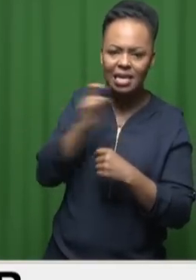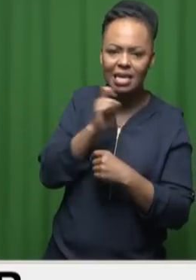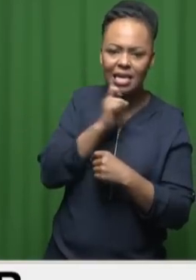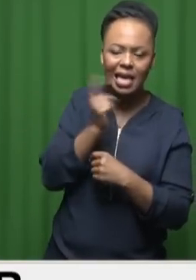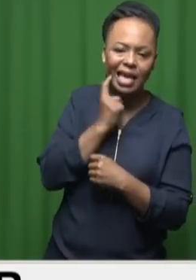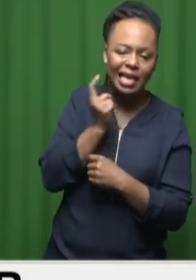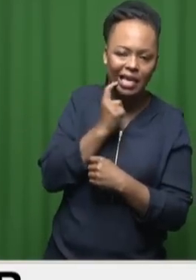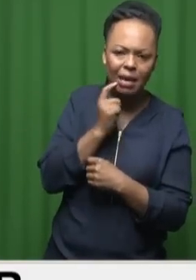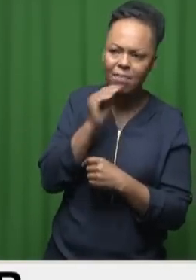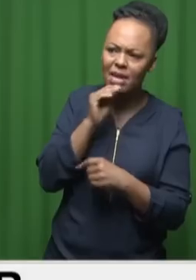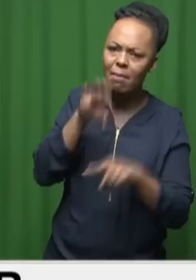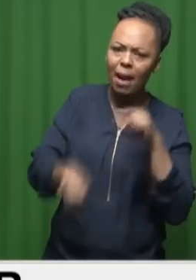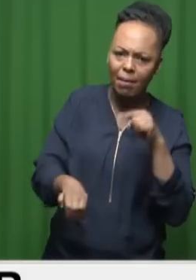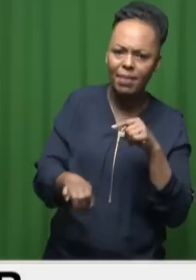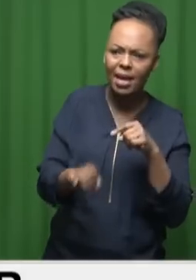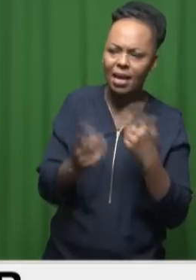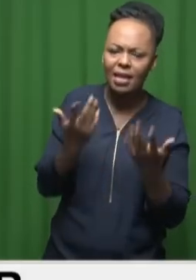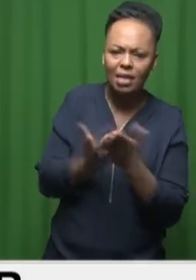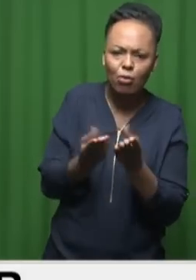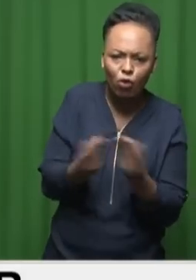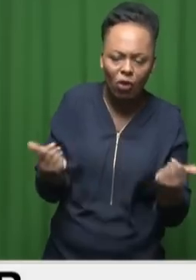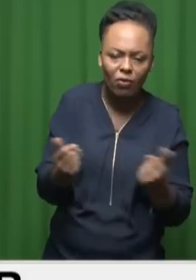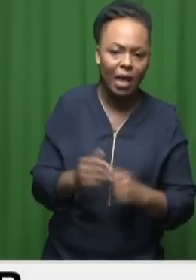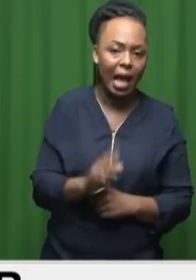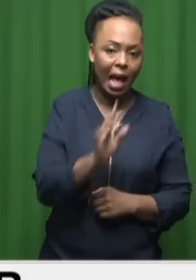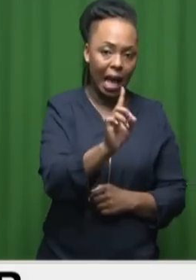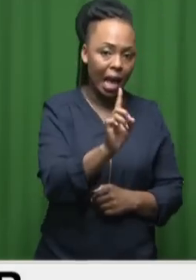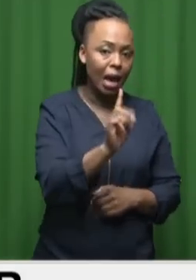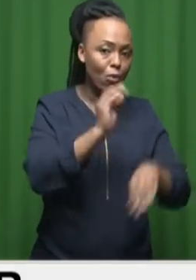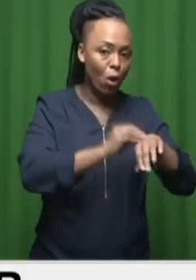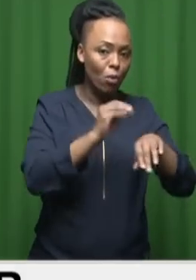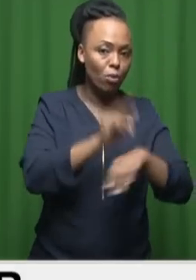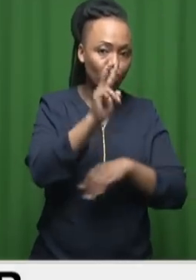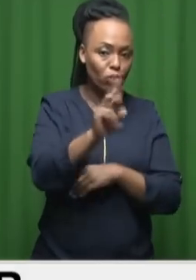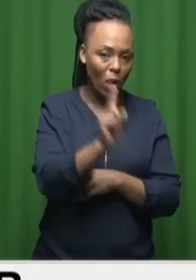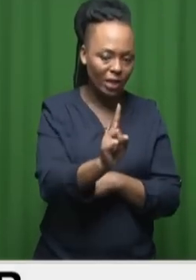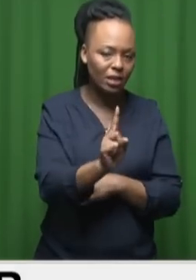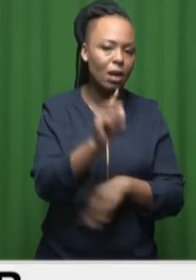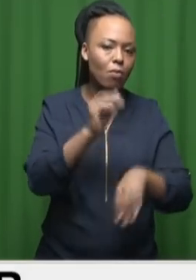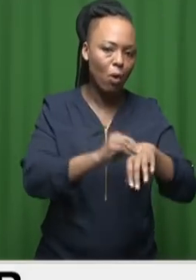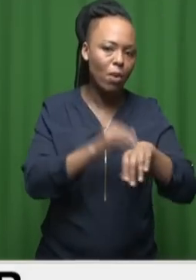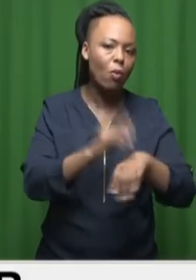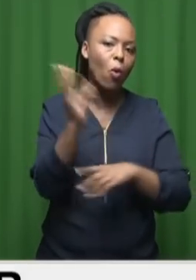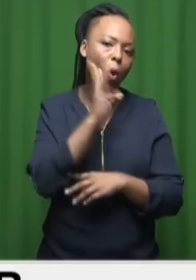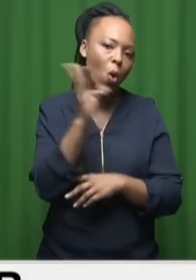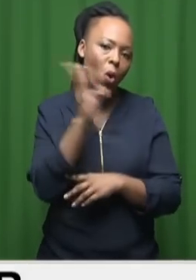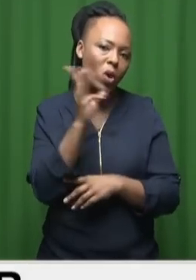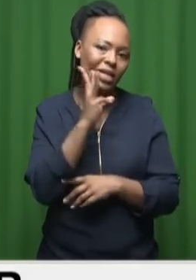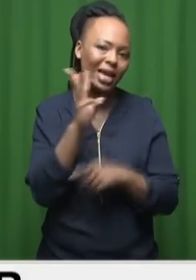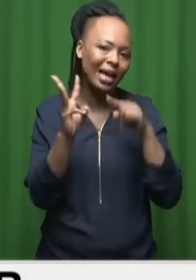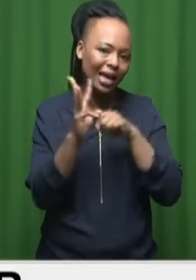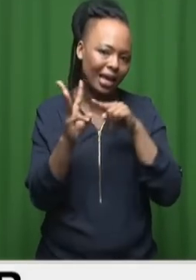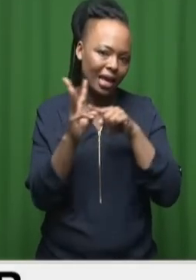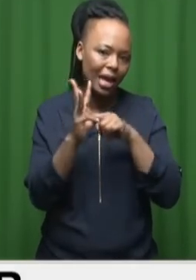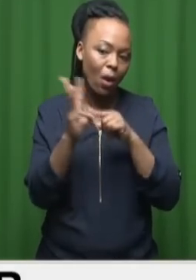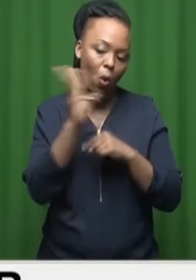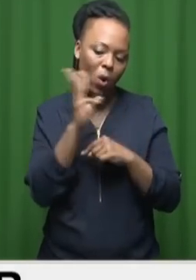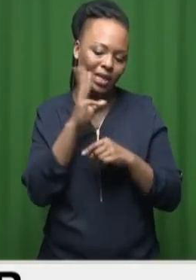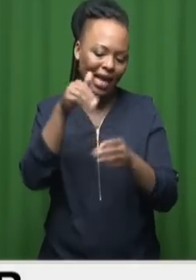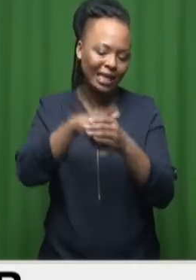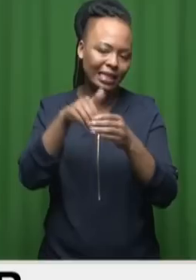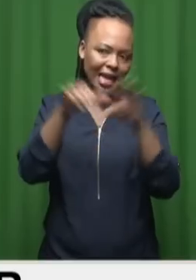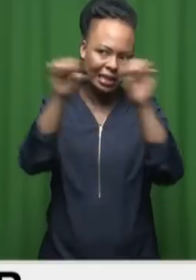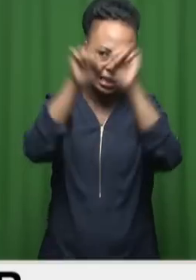out and resolve. I suspect Tutuka's biggest problem is with water. I think a lot of the water in the system, so you've got